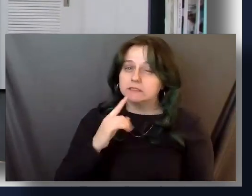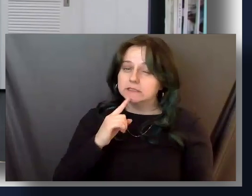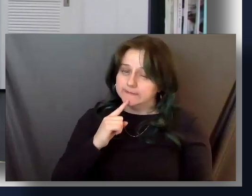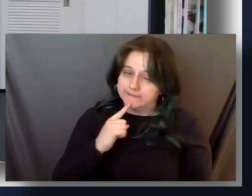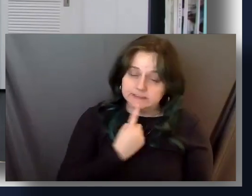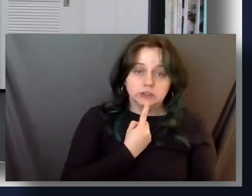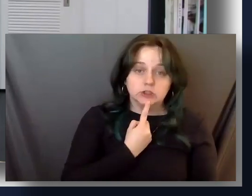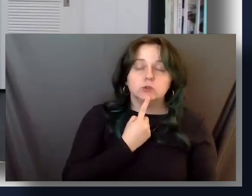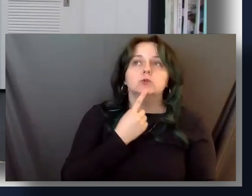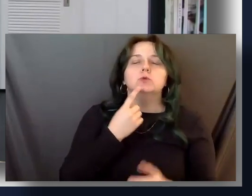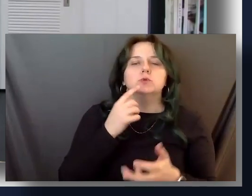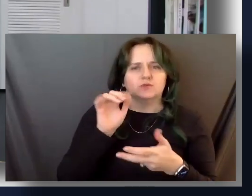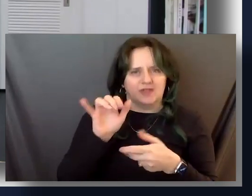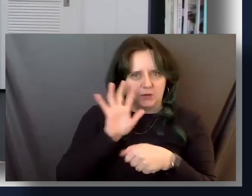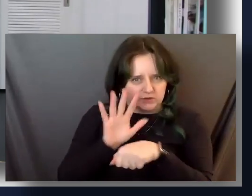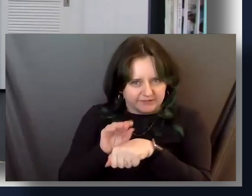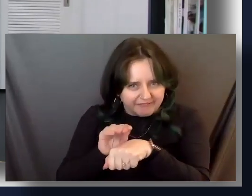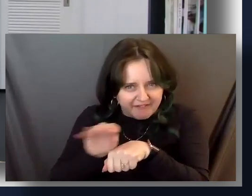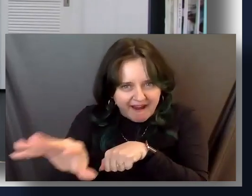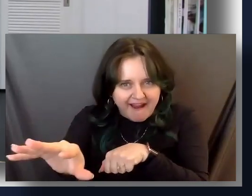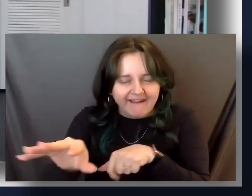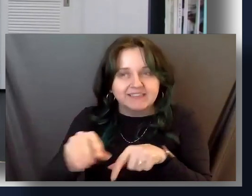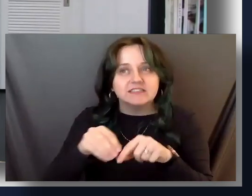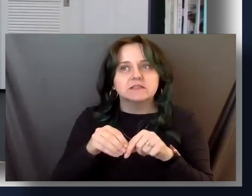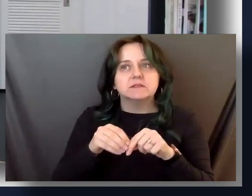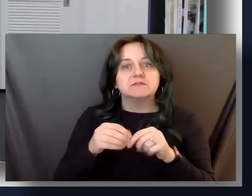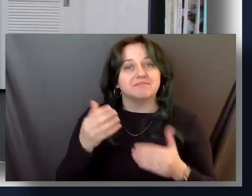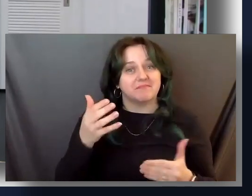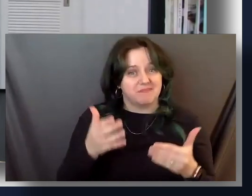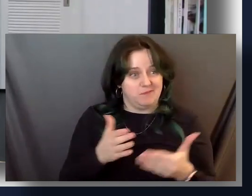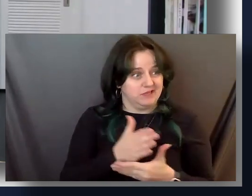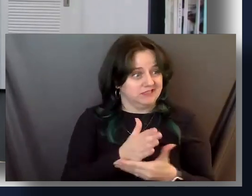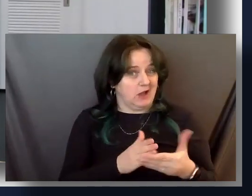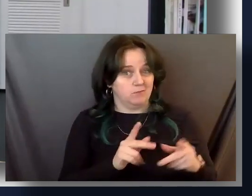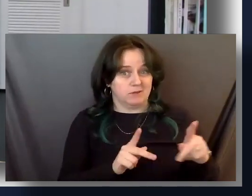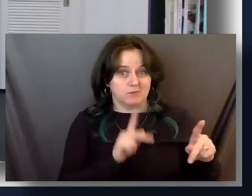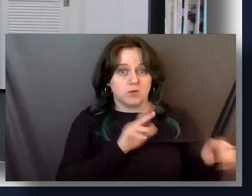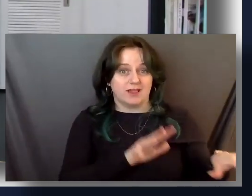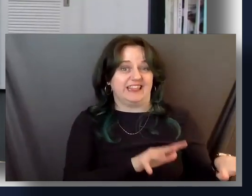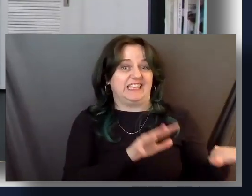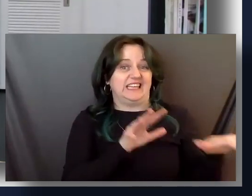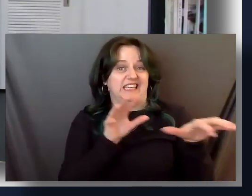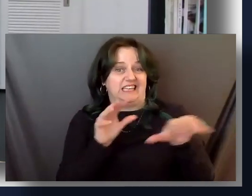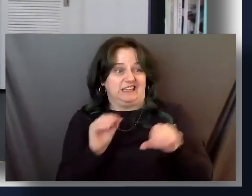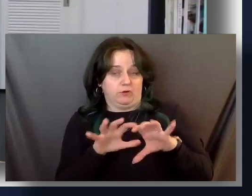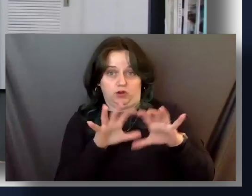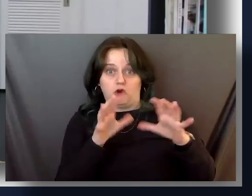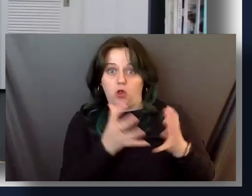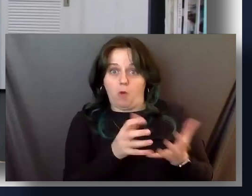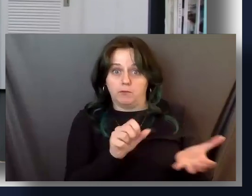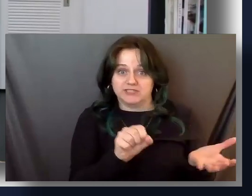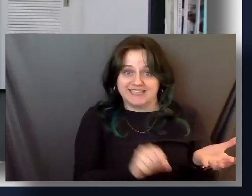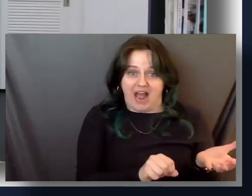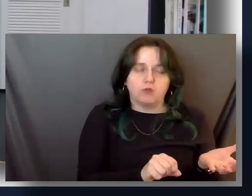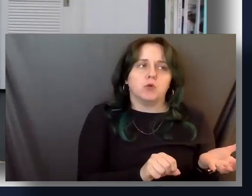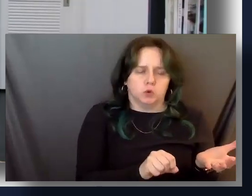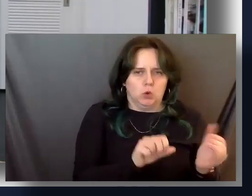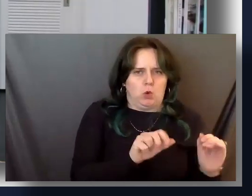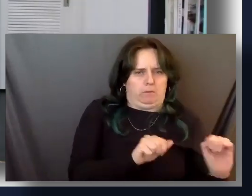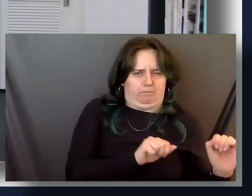people predict, and that causes mass migrations from the global south to the global